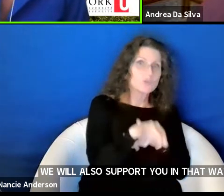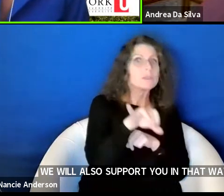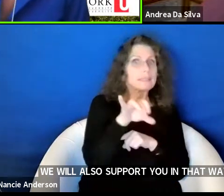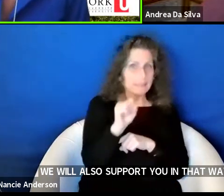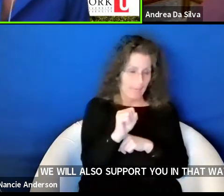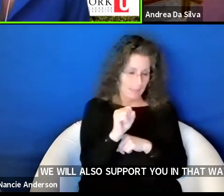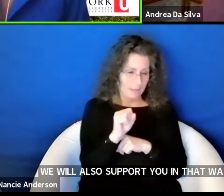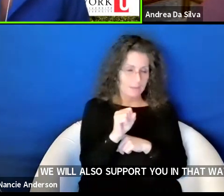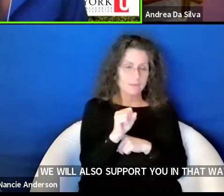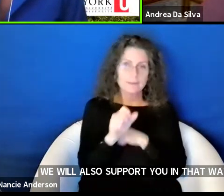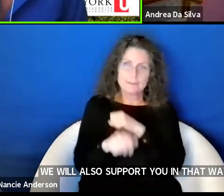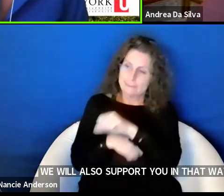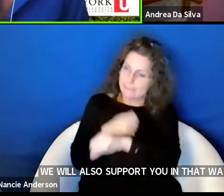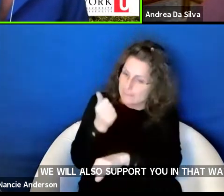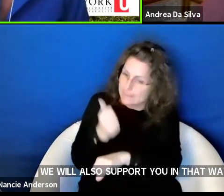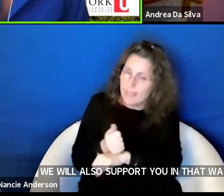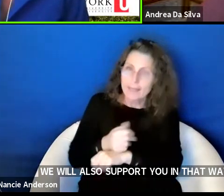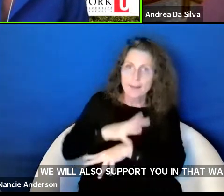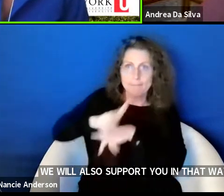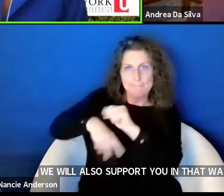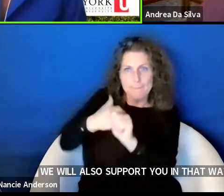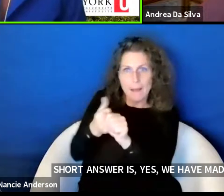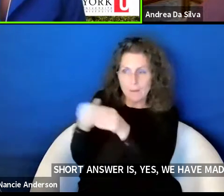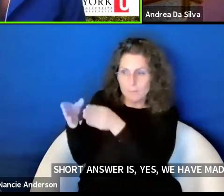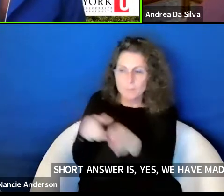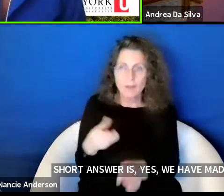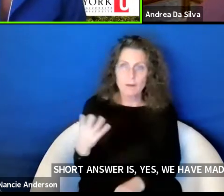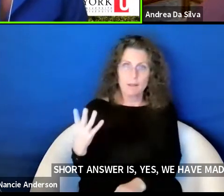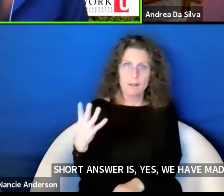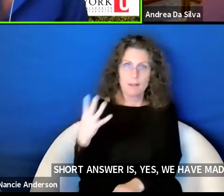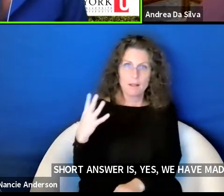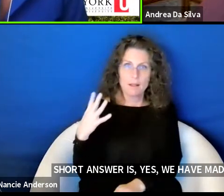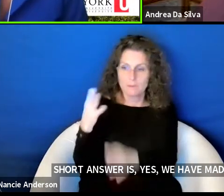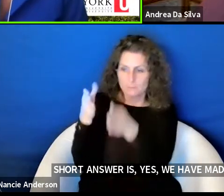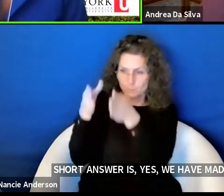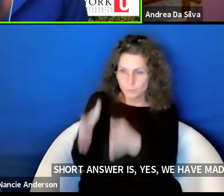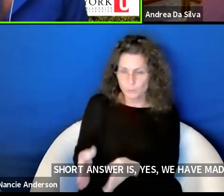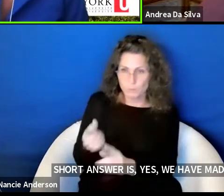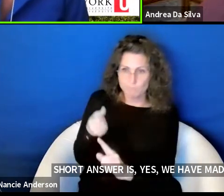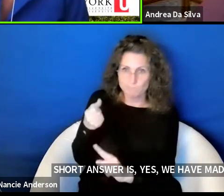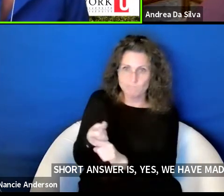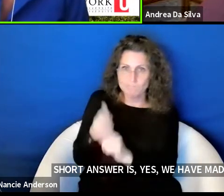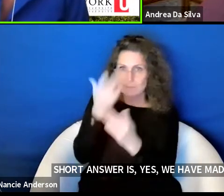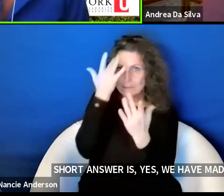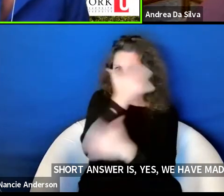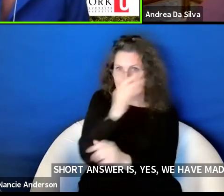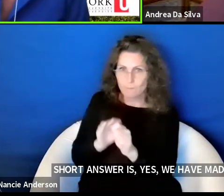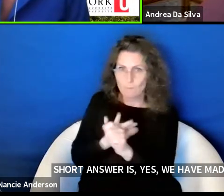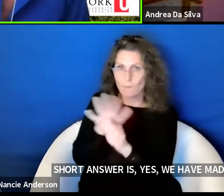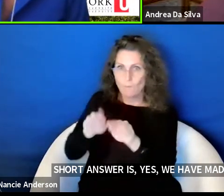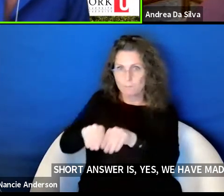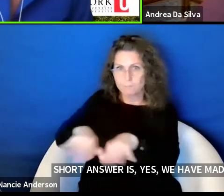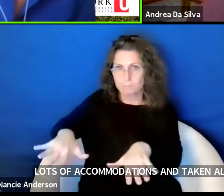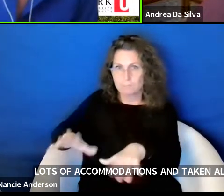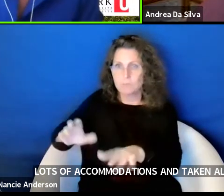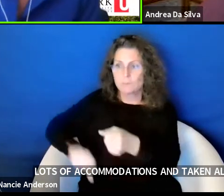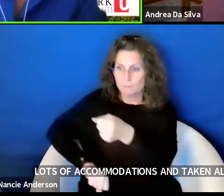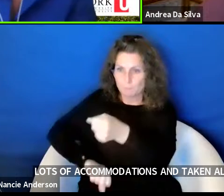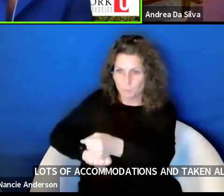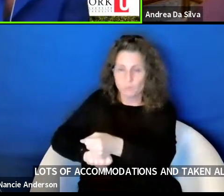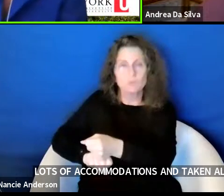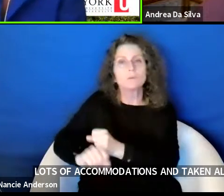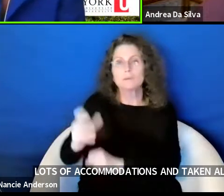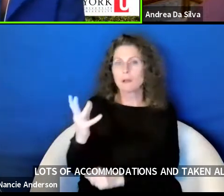lots of accommodations and taken all the precautions to ensure that we can support you in the